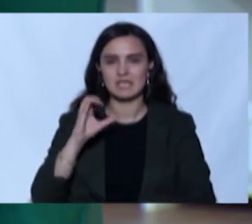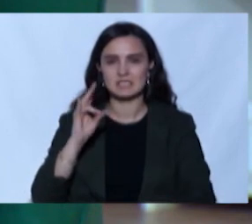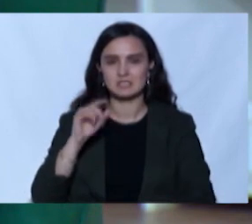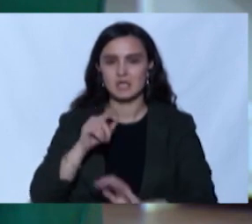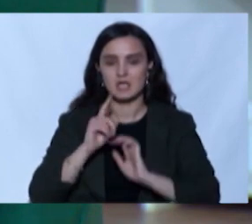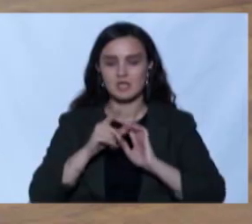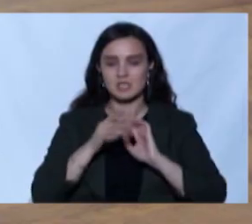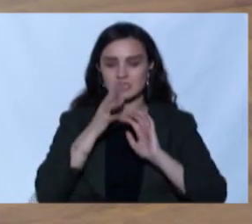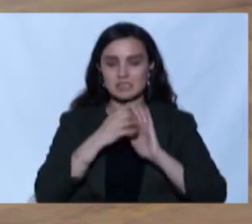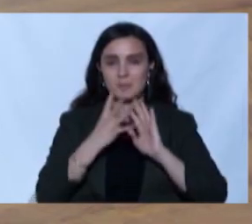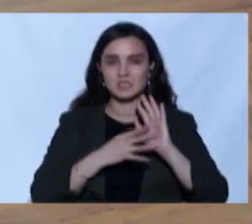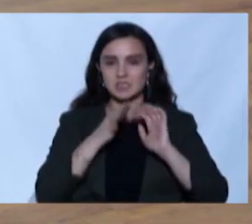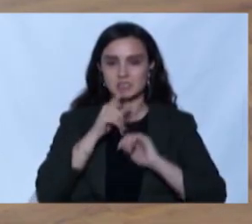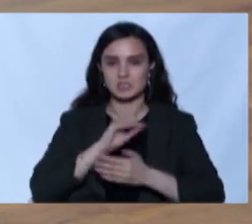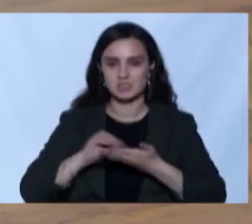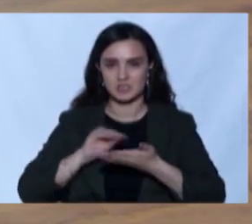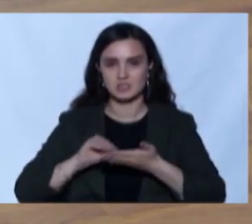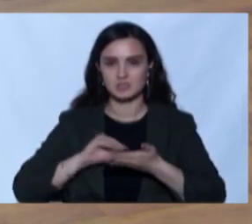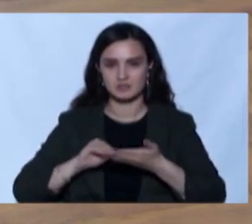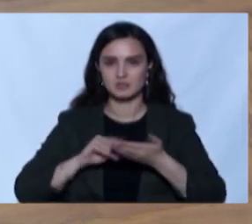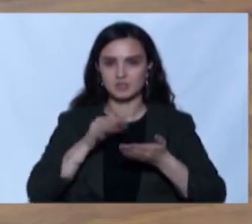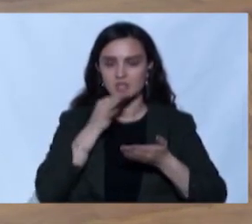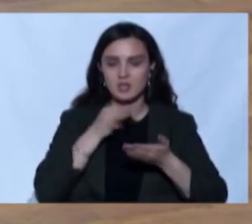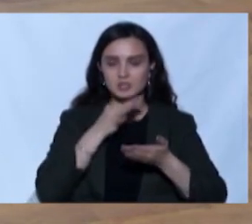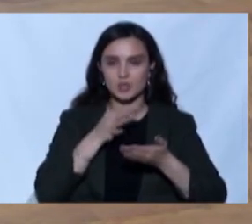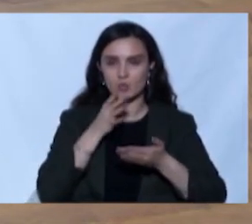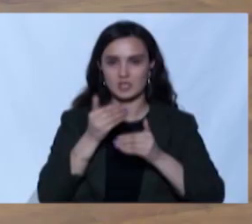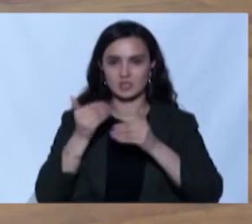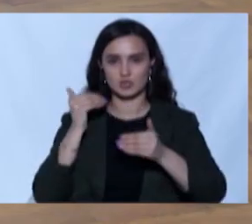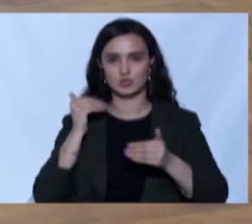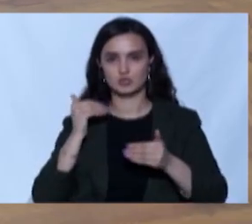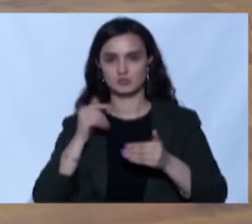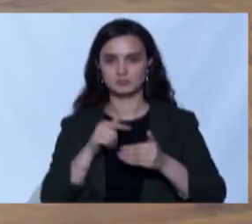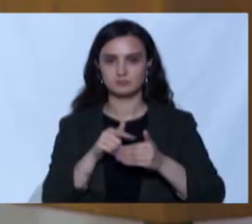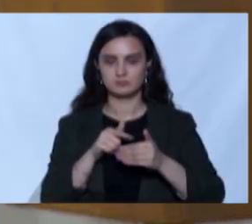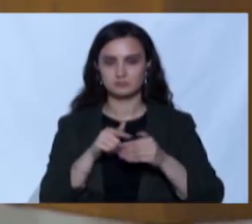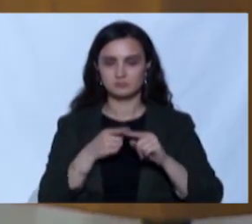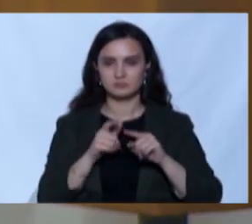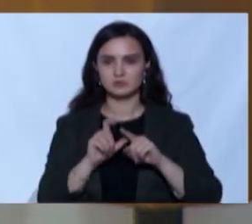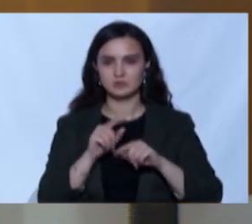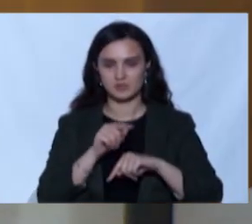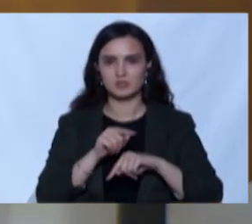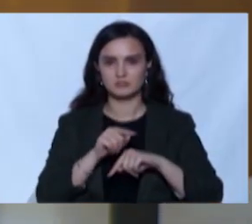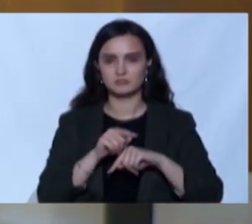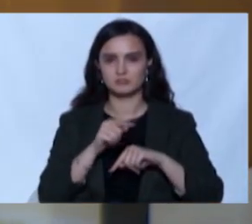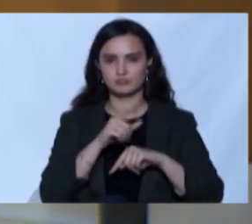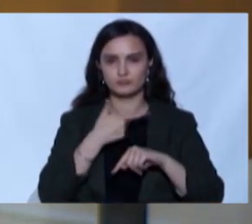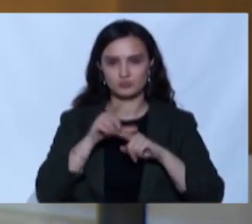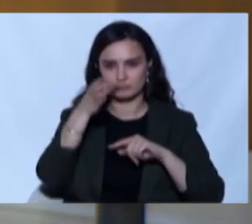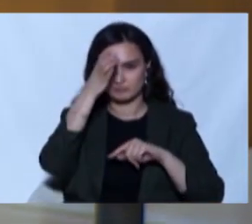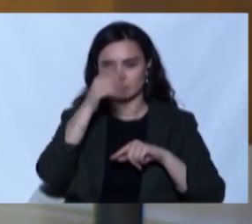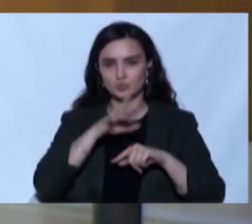of 19. Yes, we can see from an early age a very prestigious background